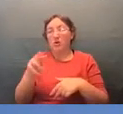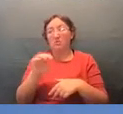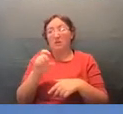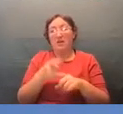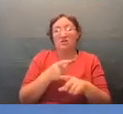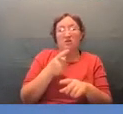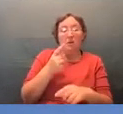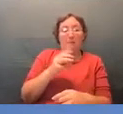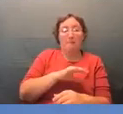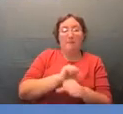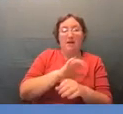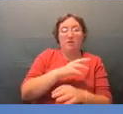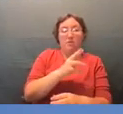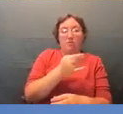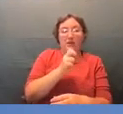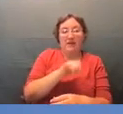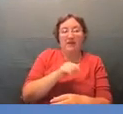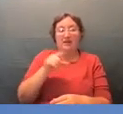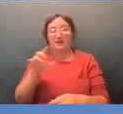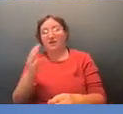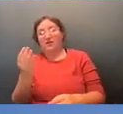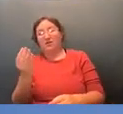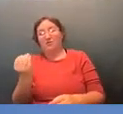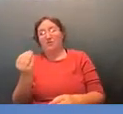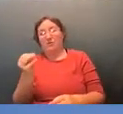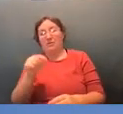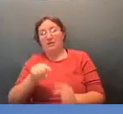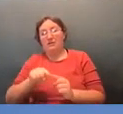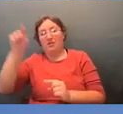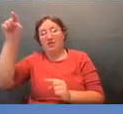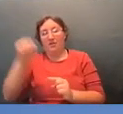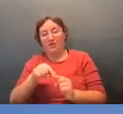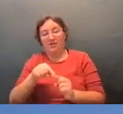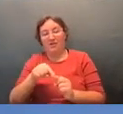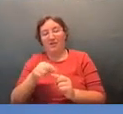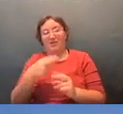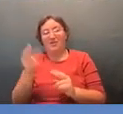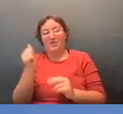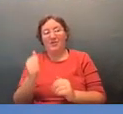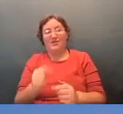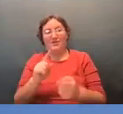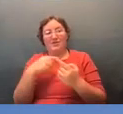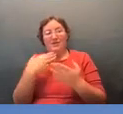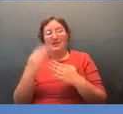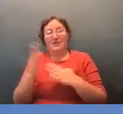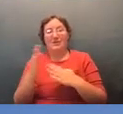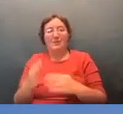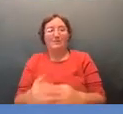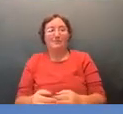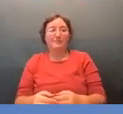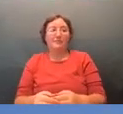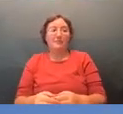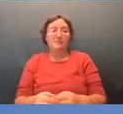Whitney, you only have to do 14 miles, quick math, only 14 miles up to White Mountain